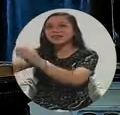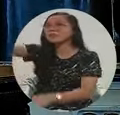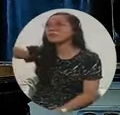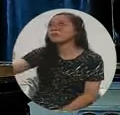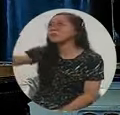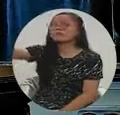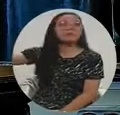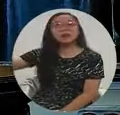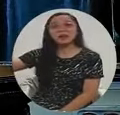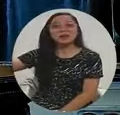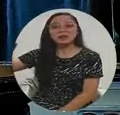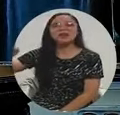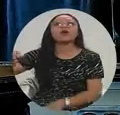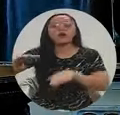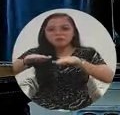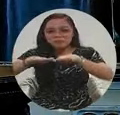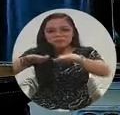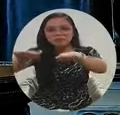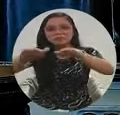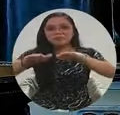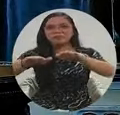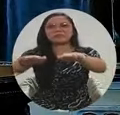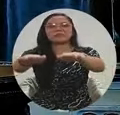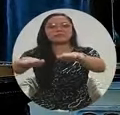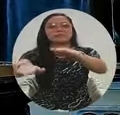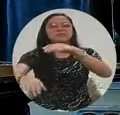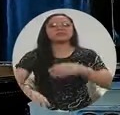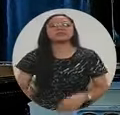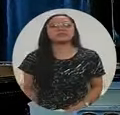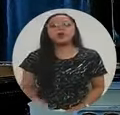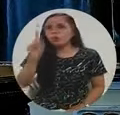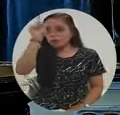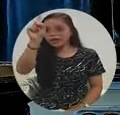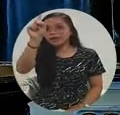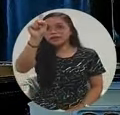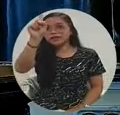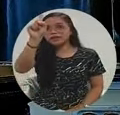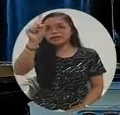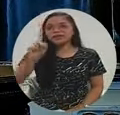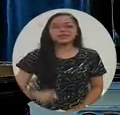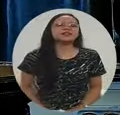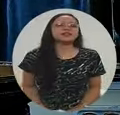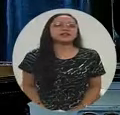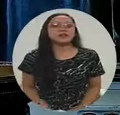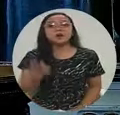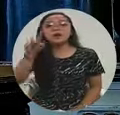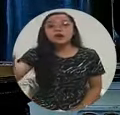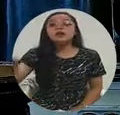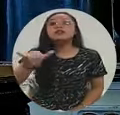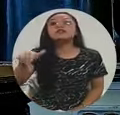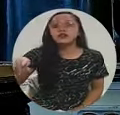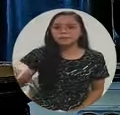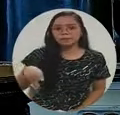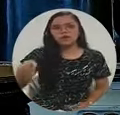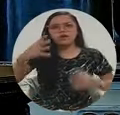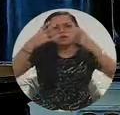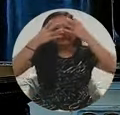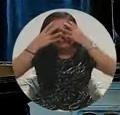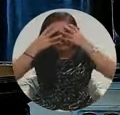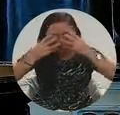mark for the prize of the high calling of God in Christ Jesus. Which means Paul is saying right here, he says, I am